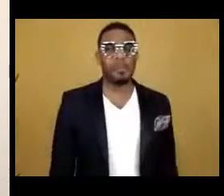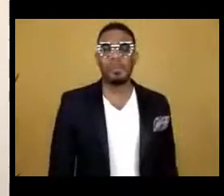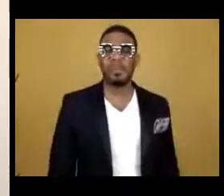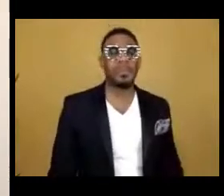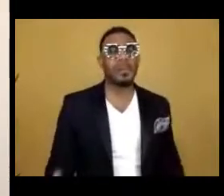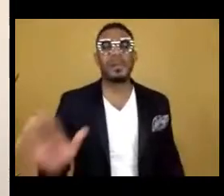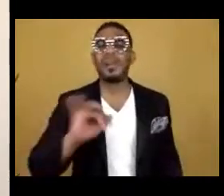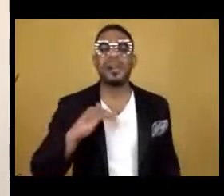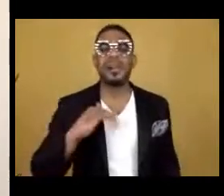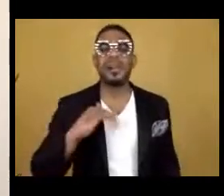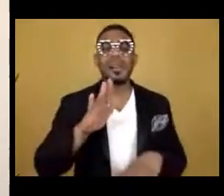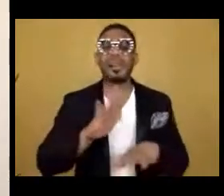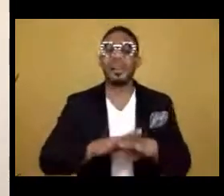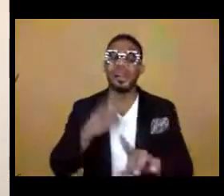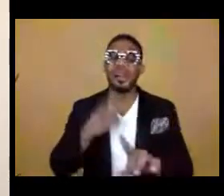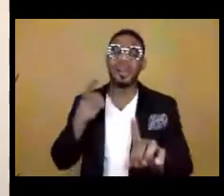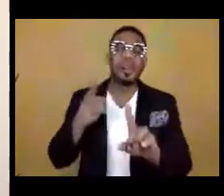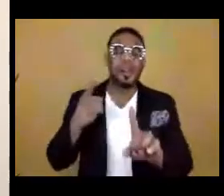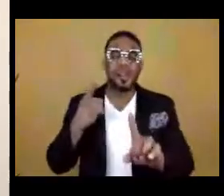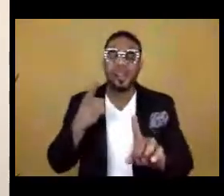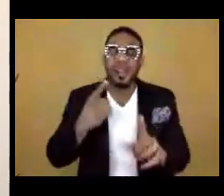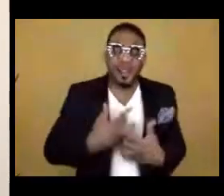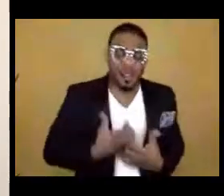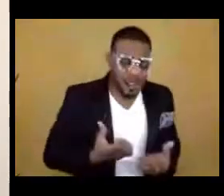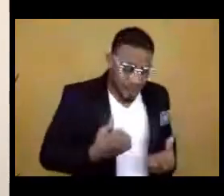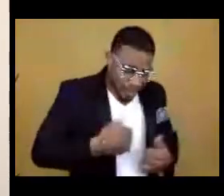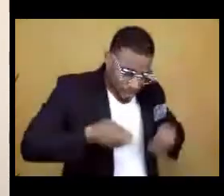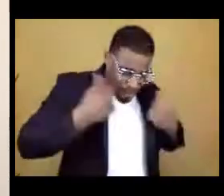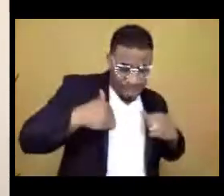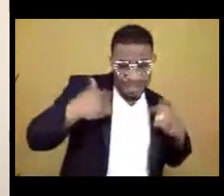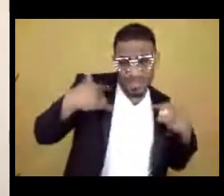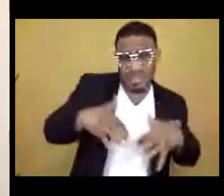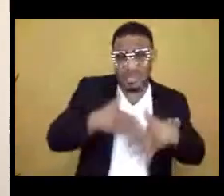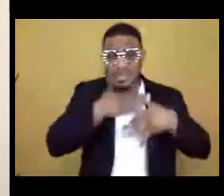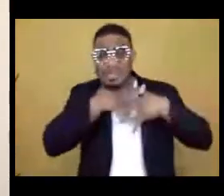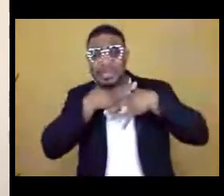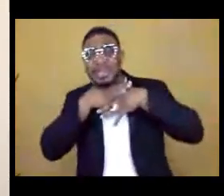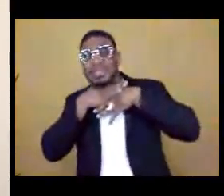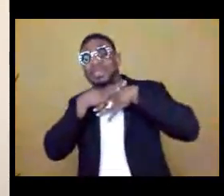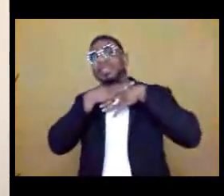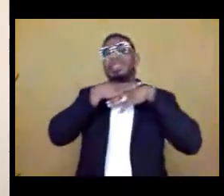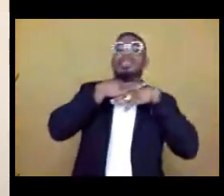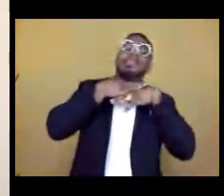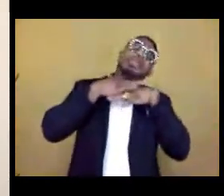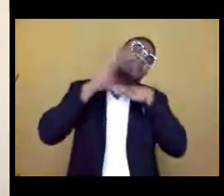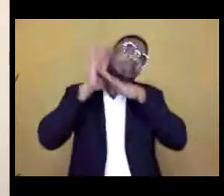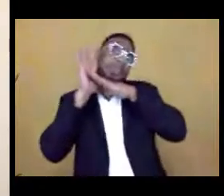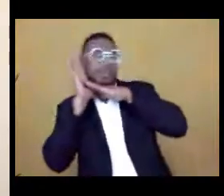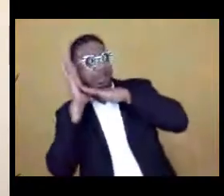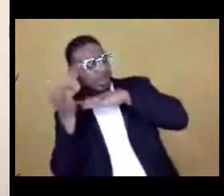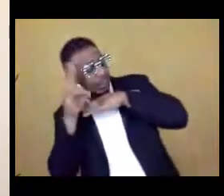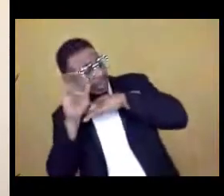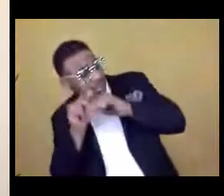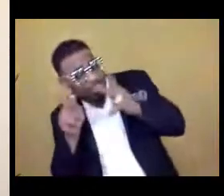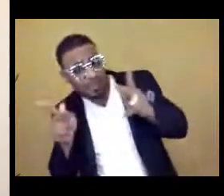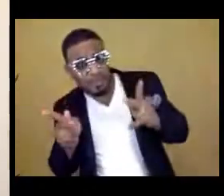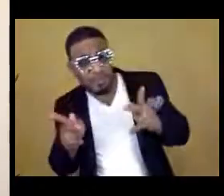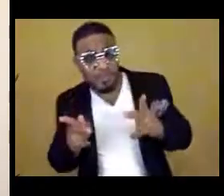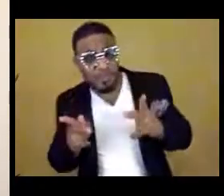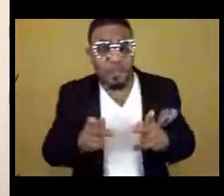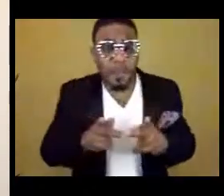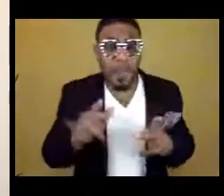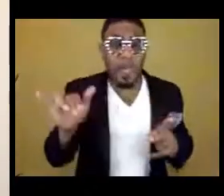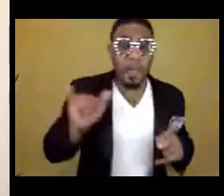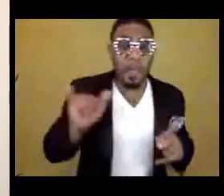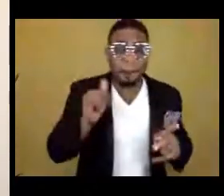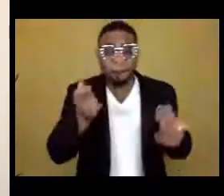I'm on the mend, like I'm wearing a neck brace, like I'm sleeping at my own place, like I'm